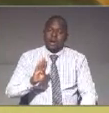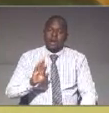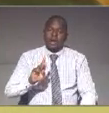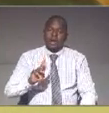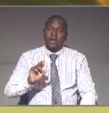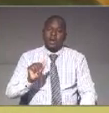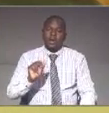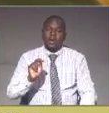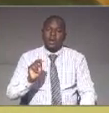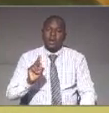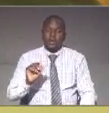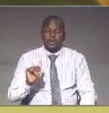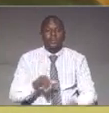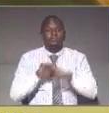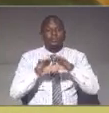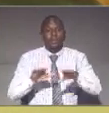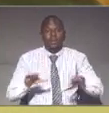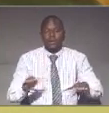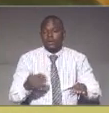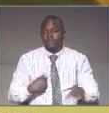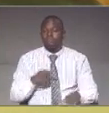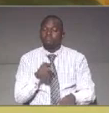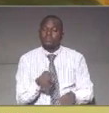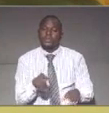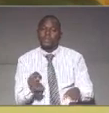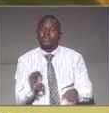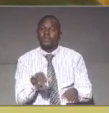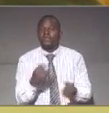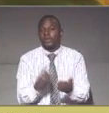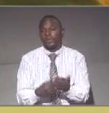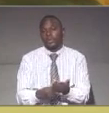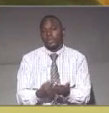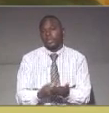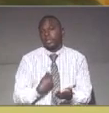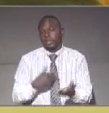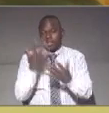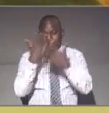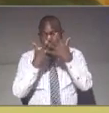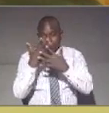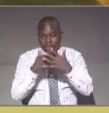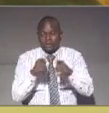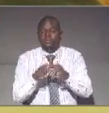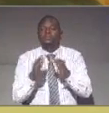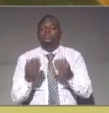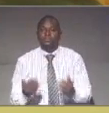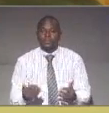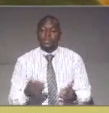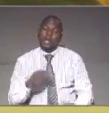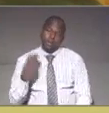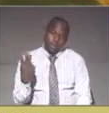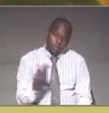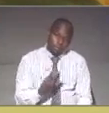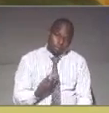to help us in marketing destination Uganda. So we